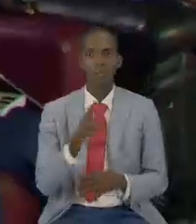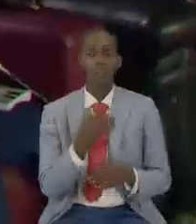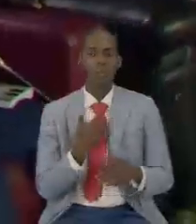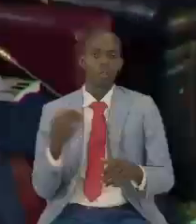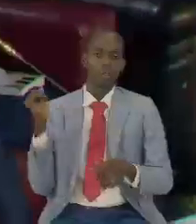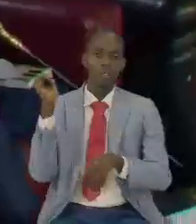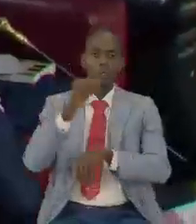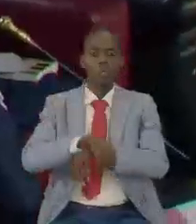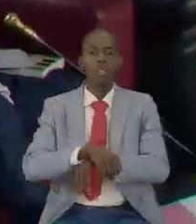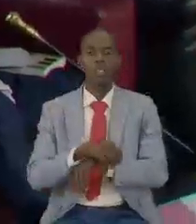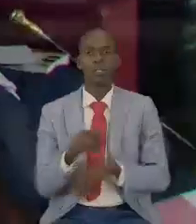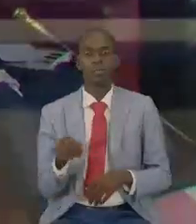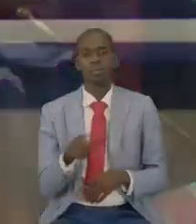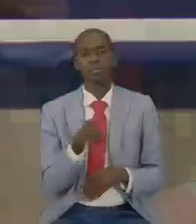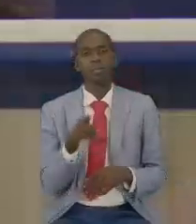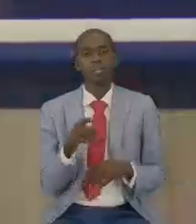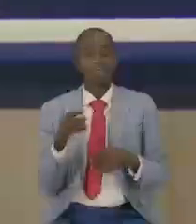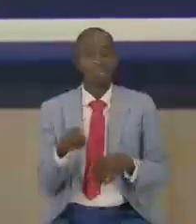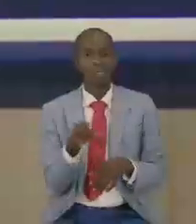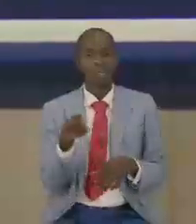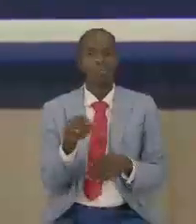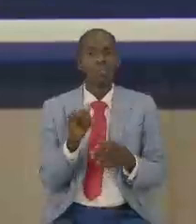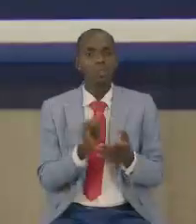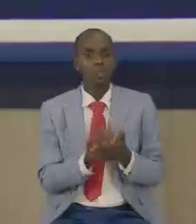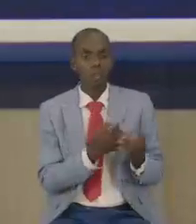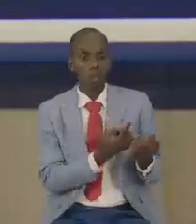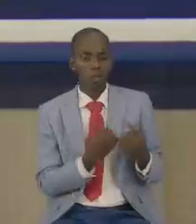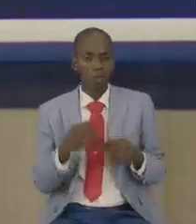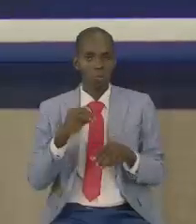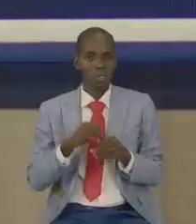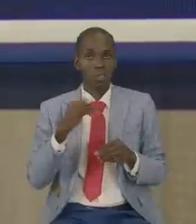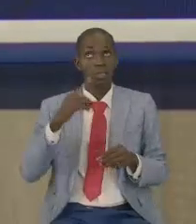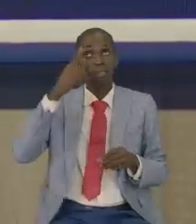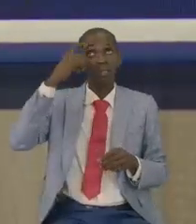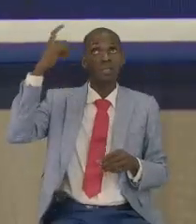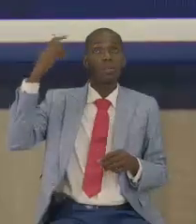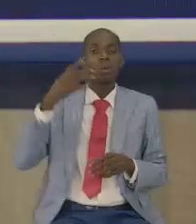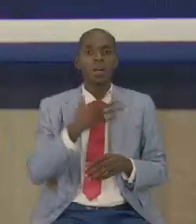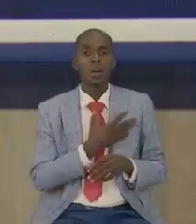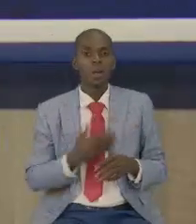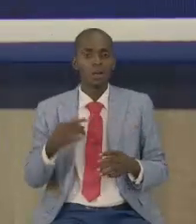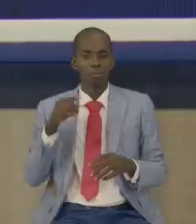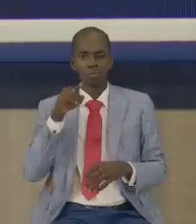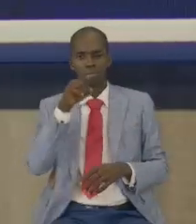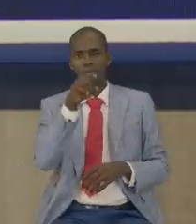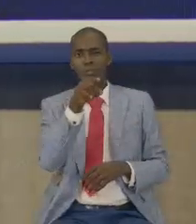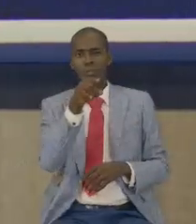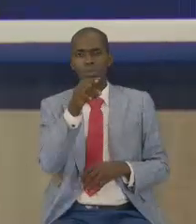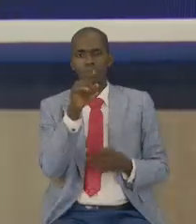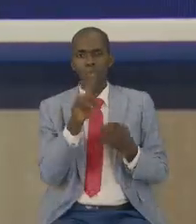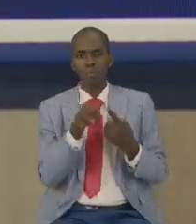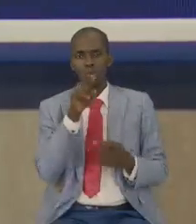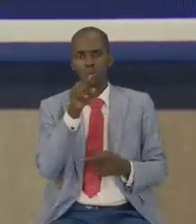that come in the dream and they point the finger to you like this and they say, you will